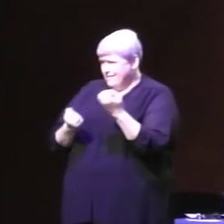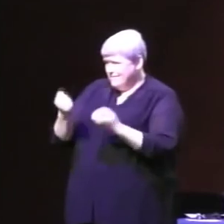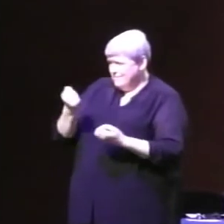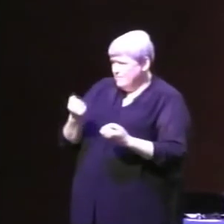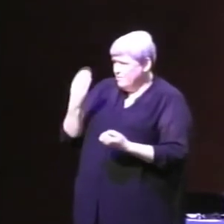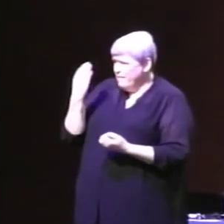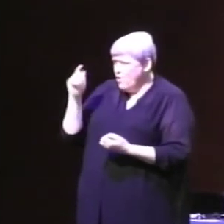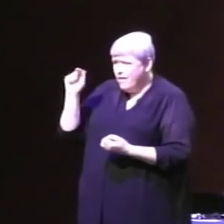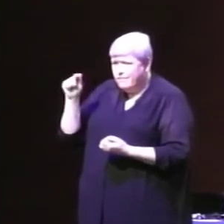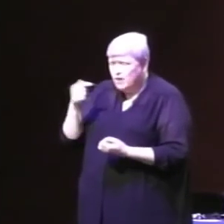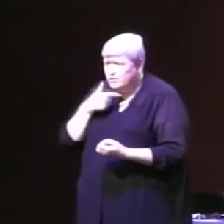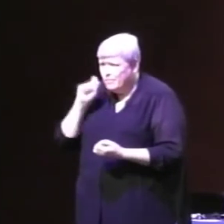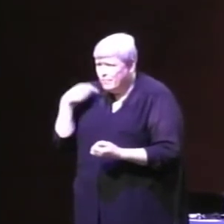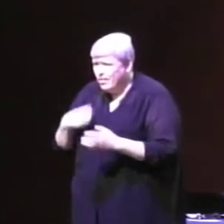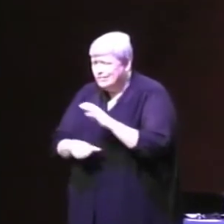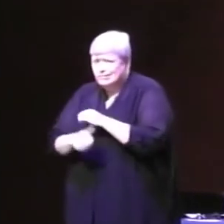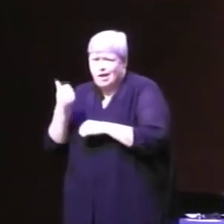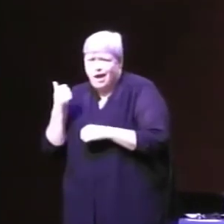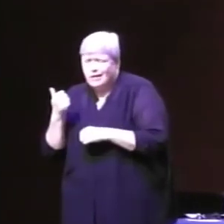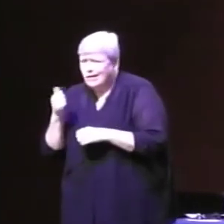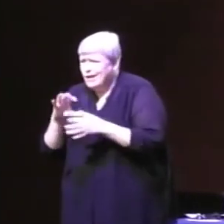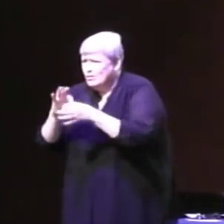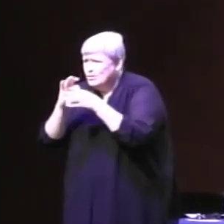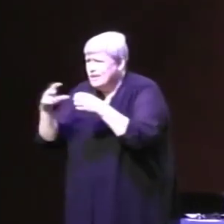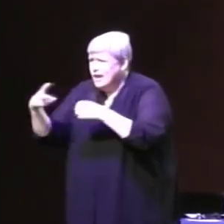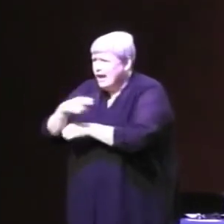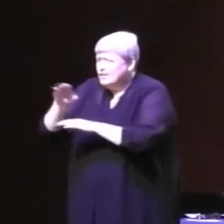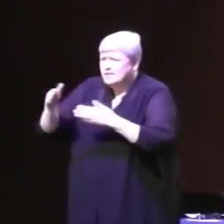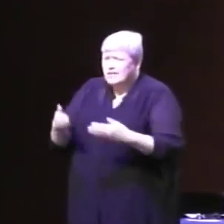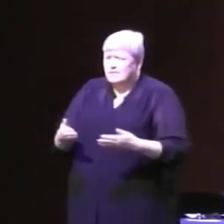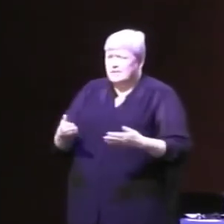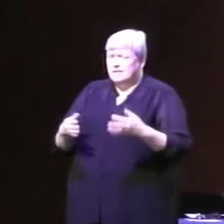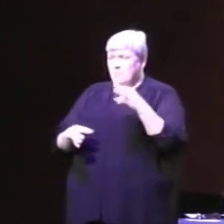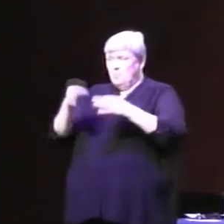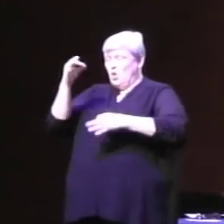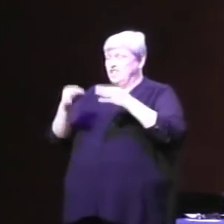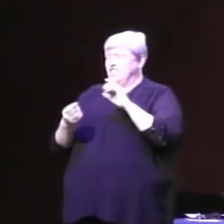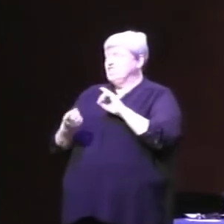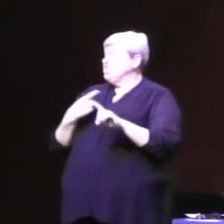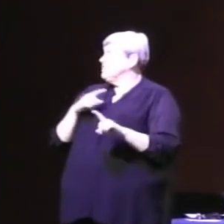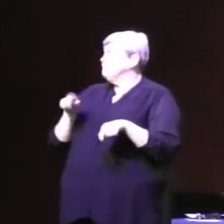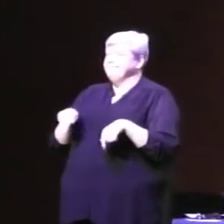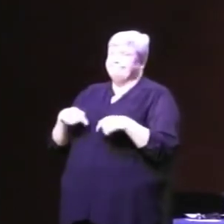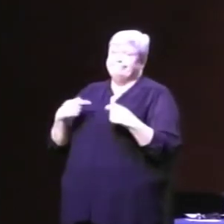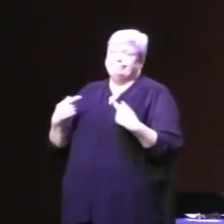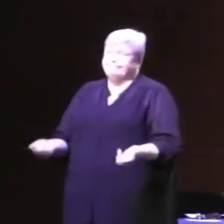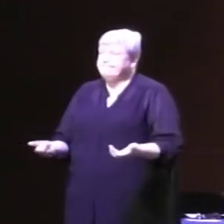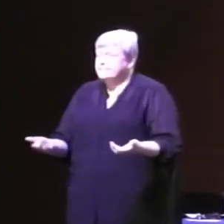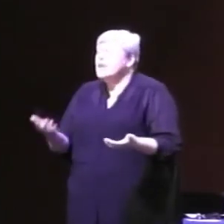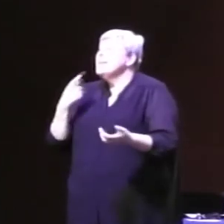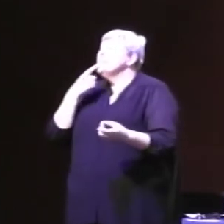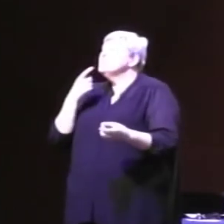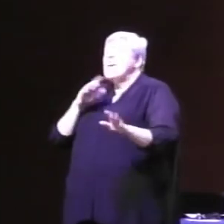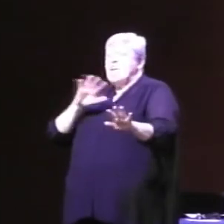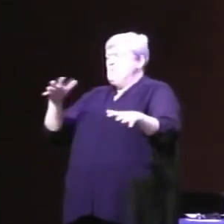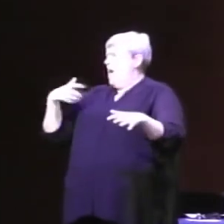4,000 people together with the associated cuts and services? These politicians could not justify it. They said, don't